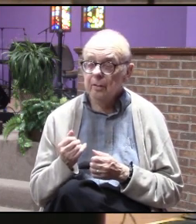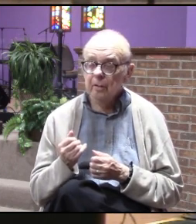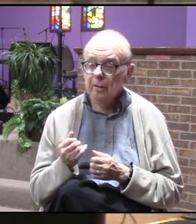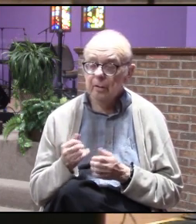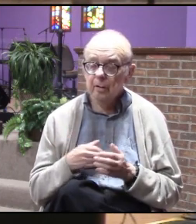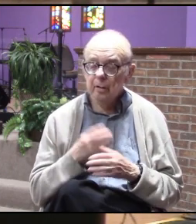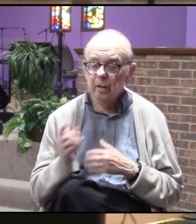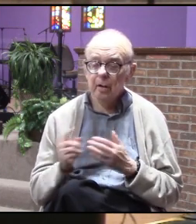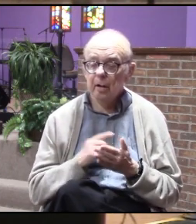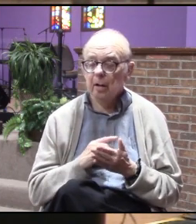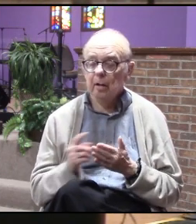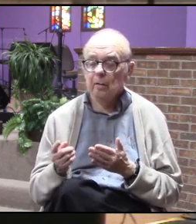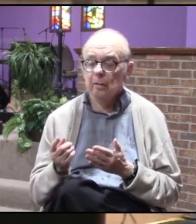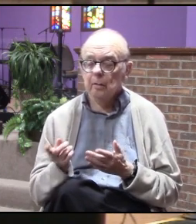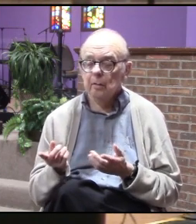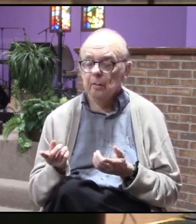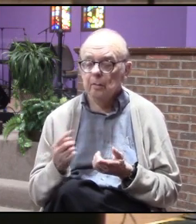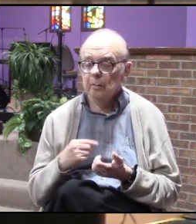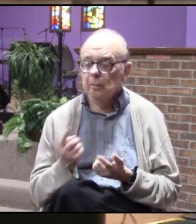So next week when we come,